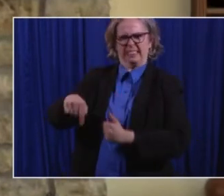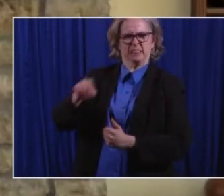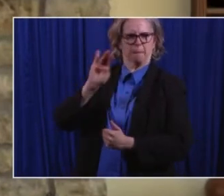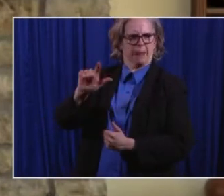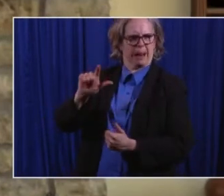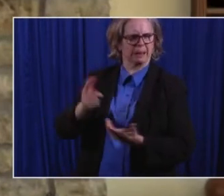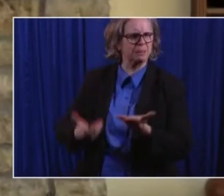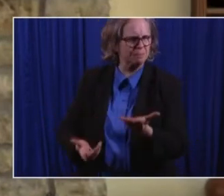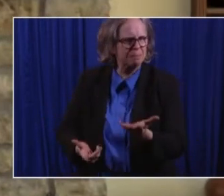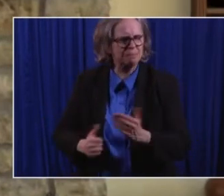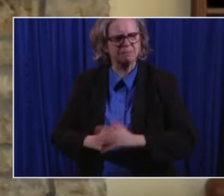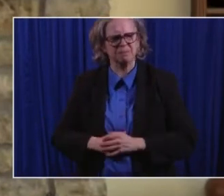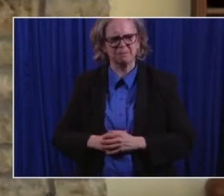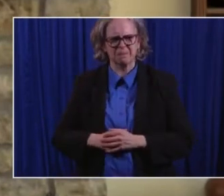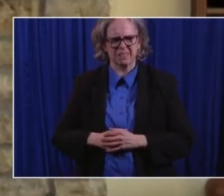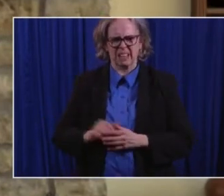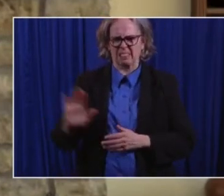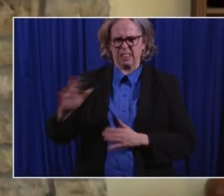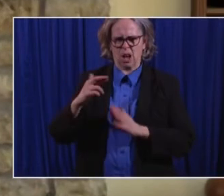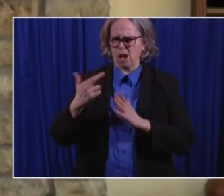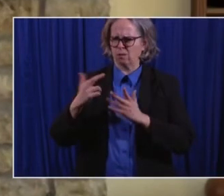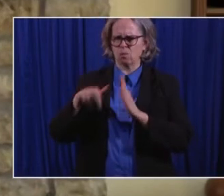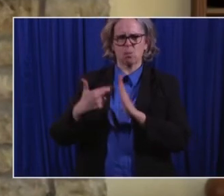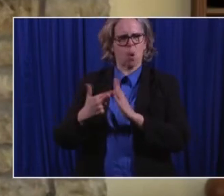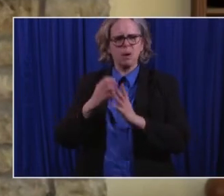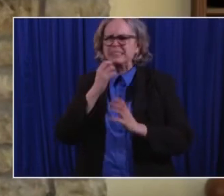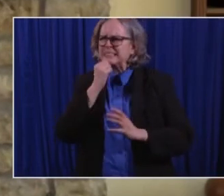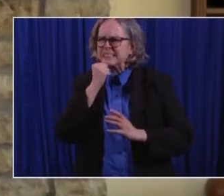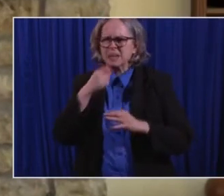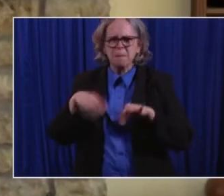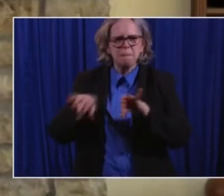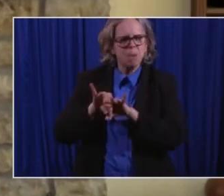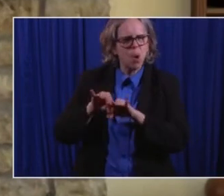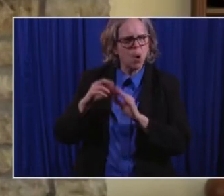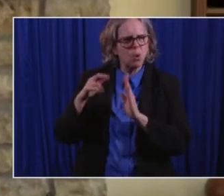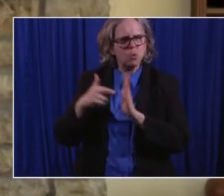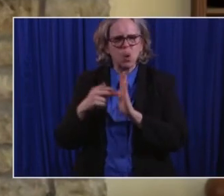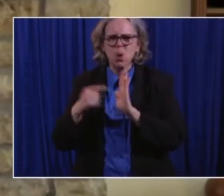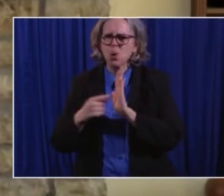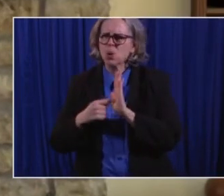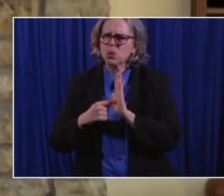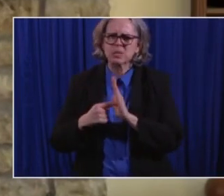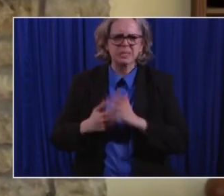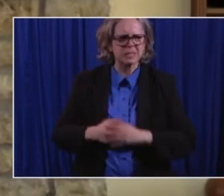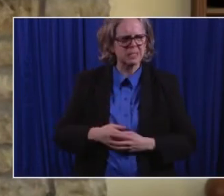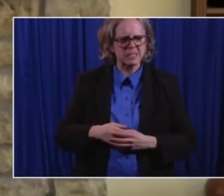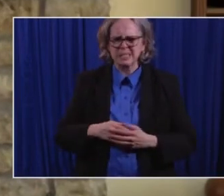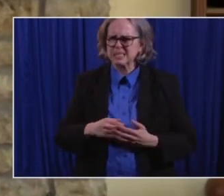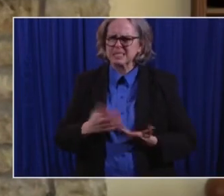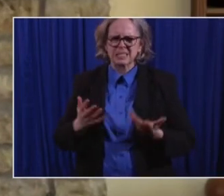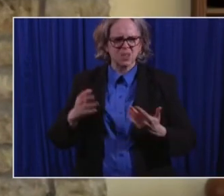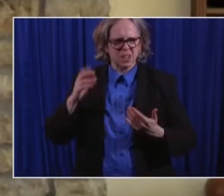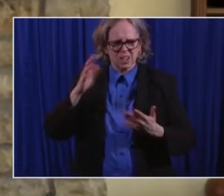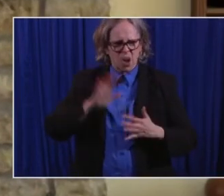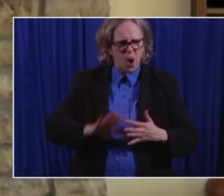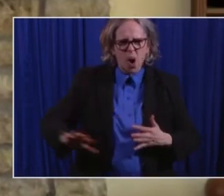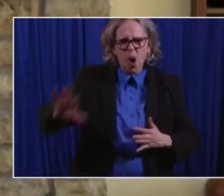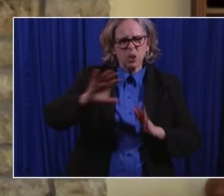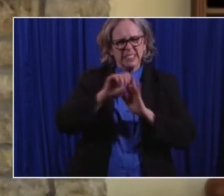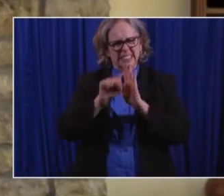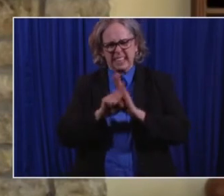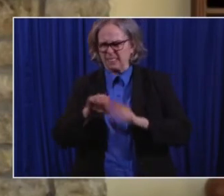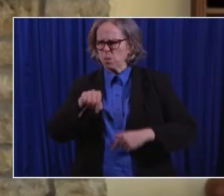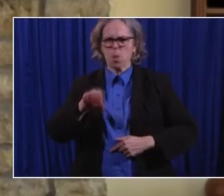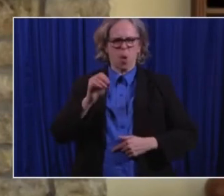is very essential, very important, been very important throughout. And they'll have to be